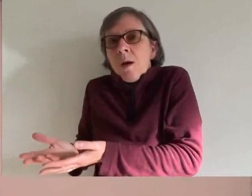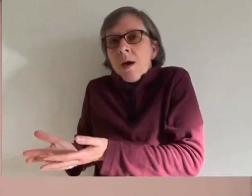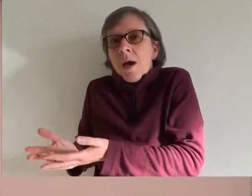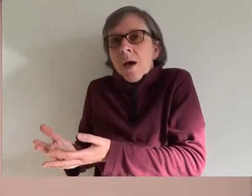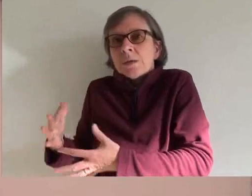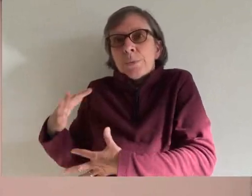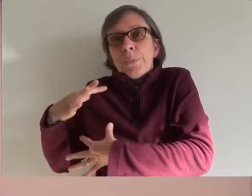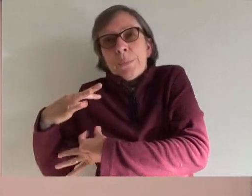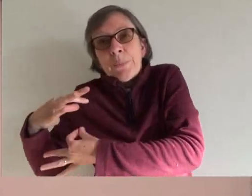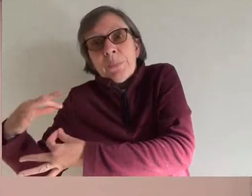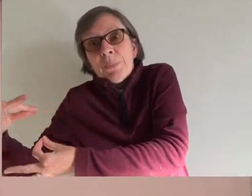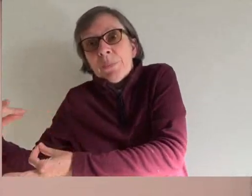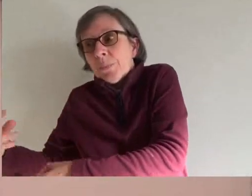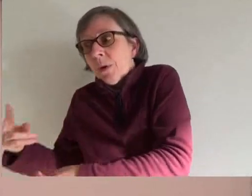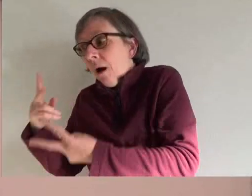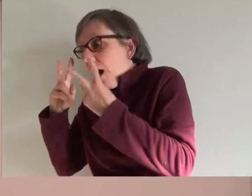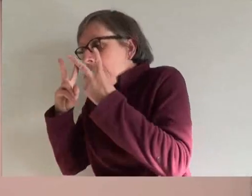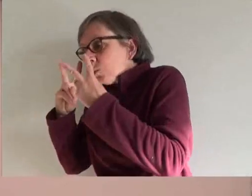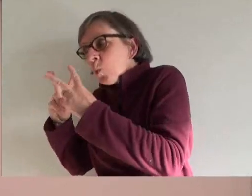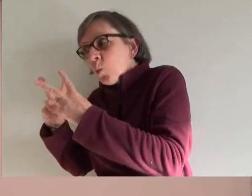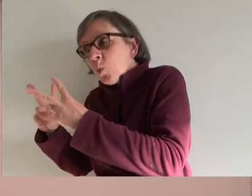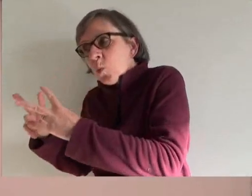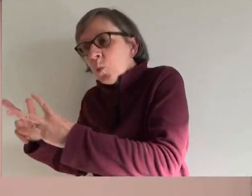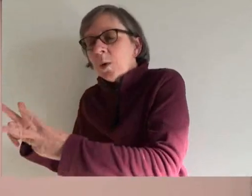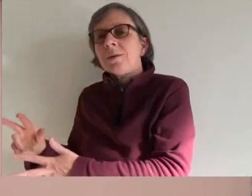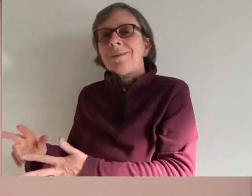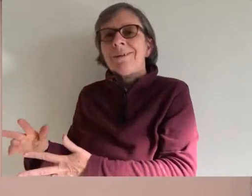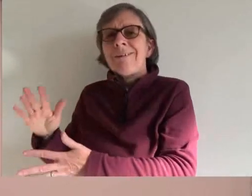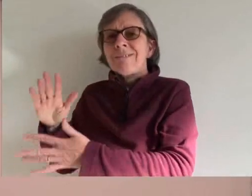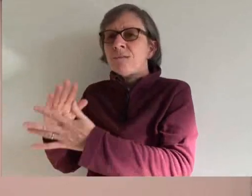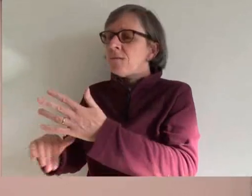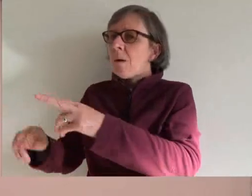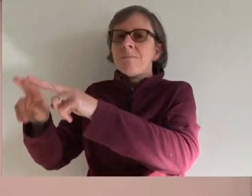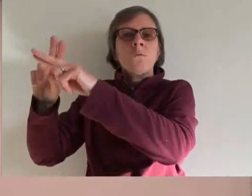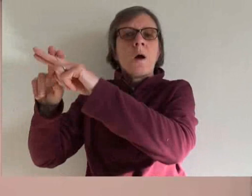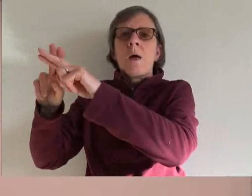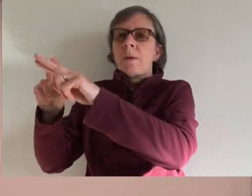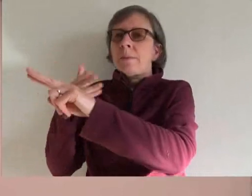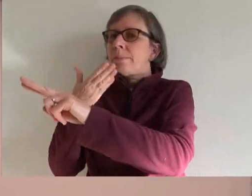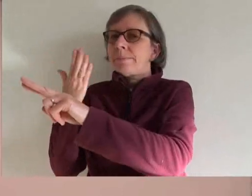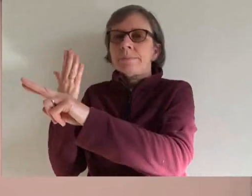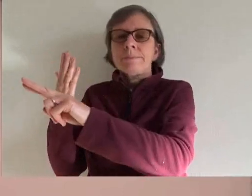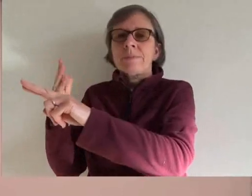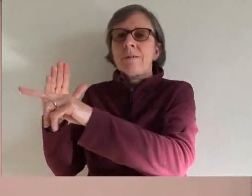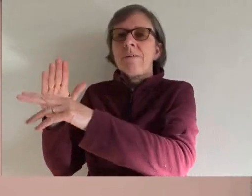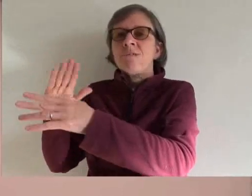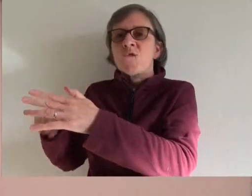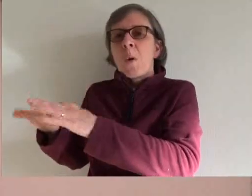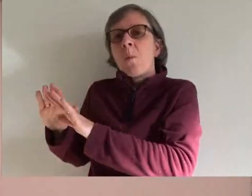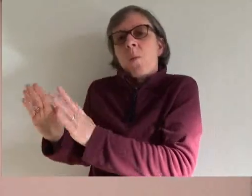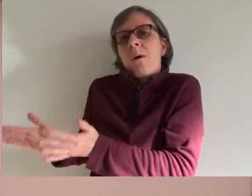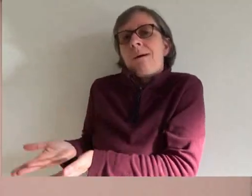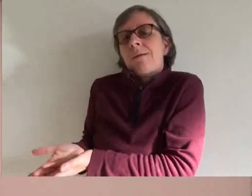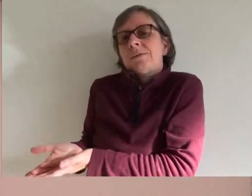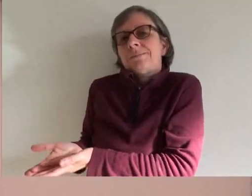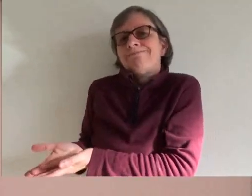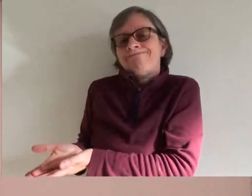eyes, and the boasting of what he has and does, comes not from the Father, but from the world.